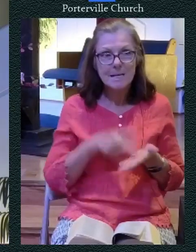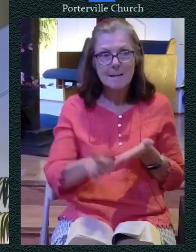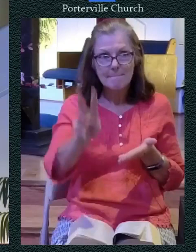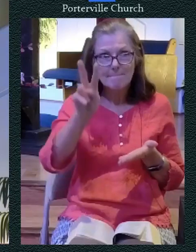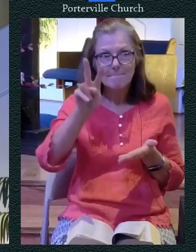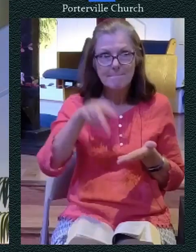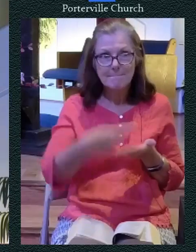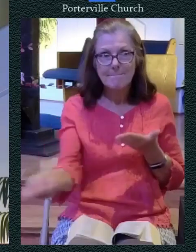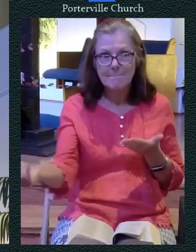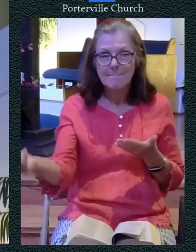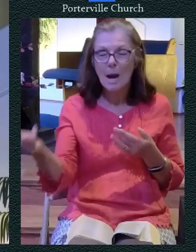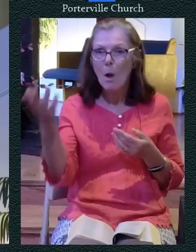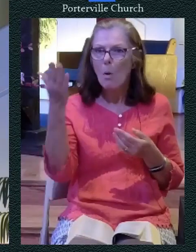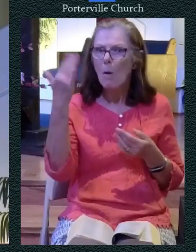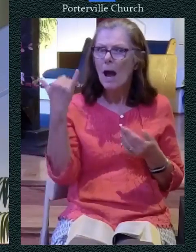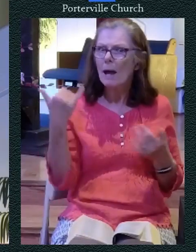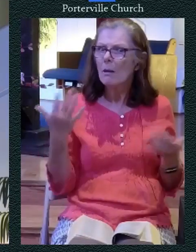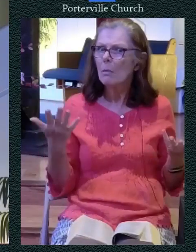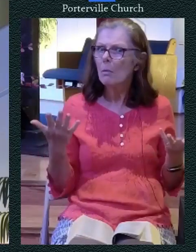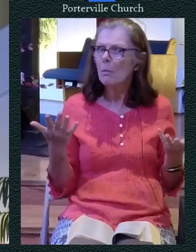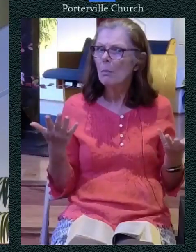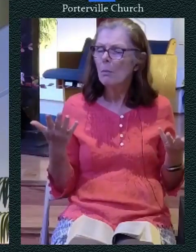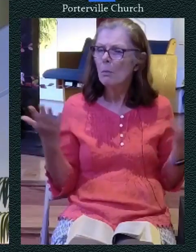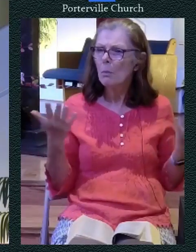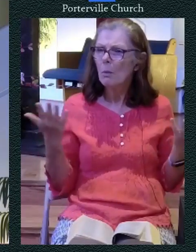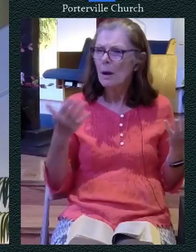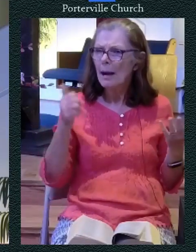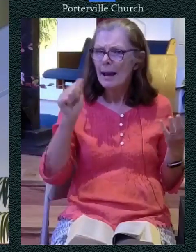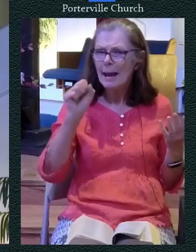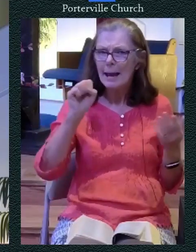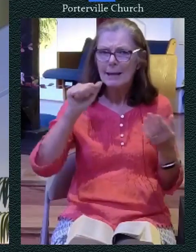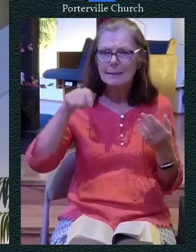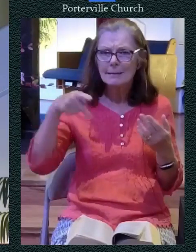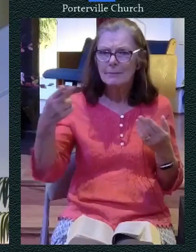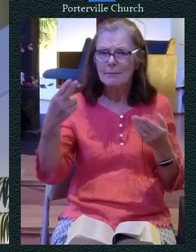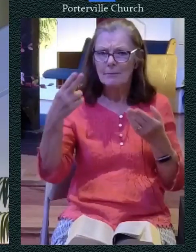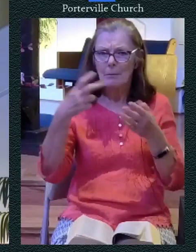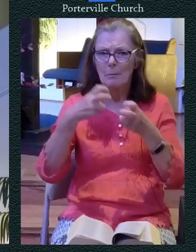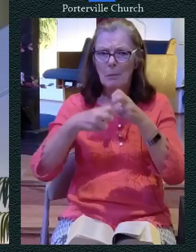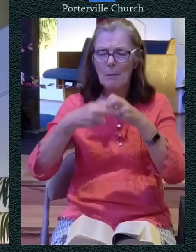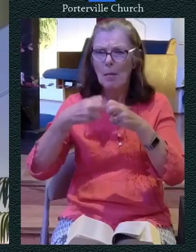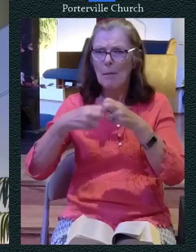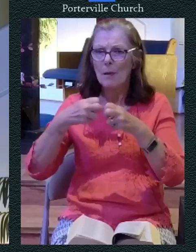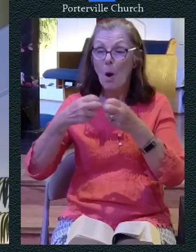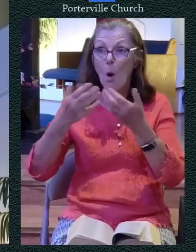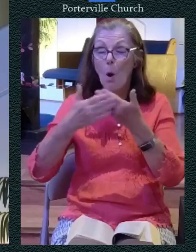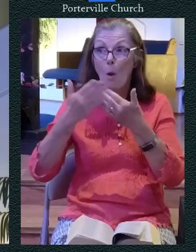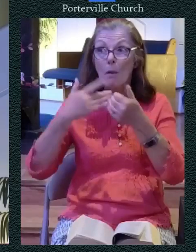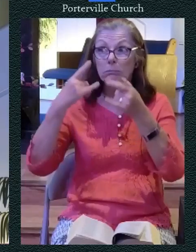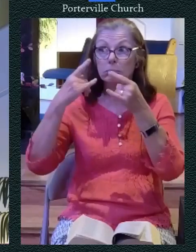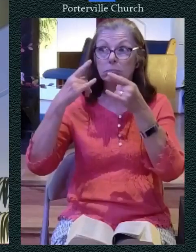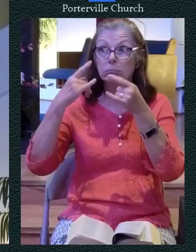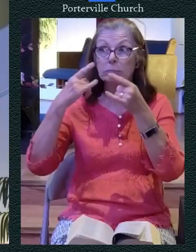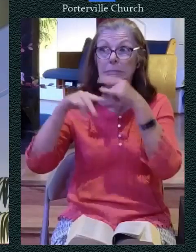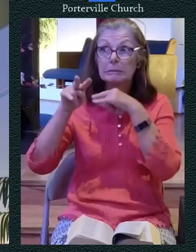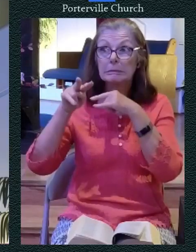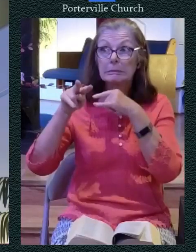Well, why? What was the occasion of Asaph's trouble? That he almost betrays God, that he almost stumbles